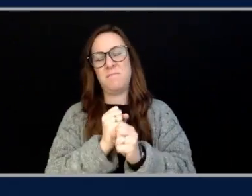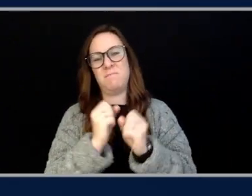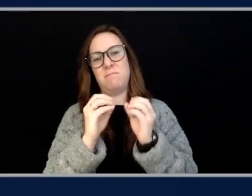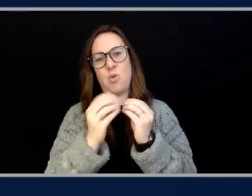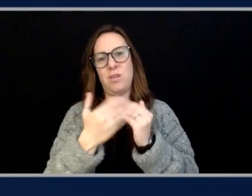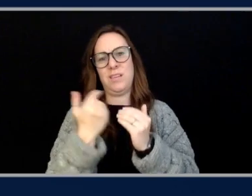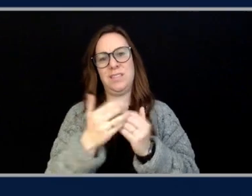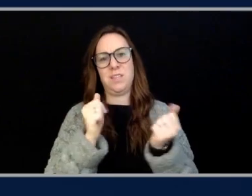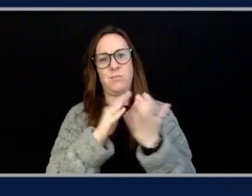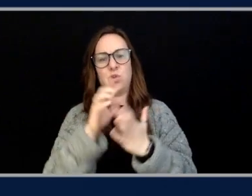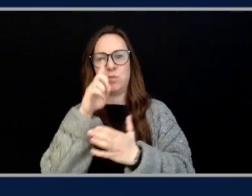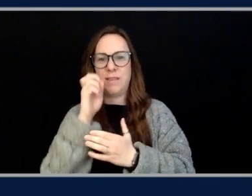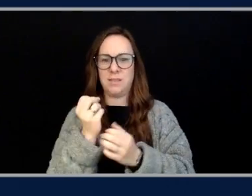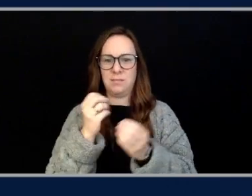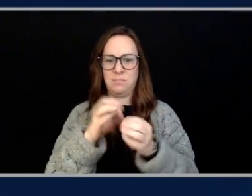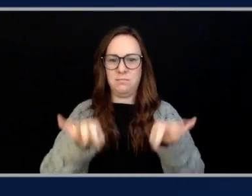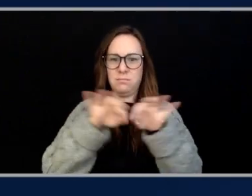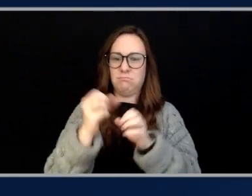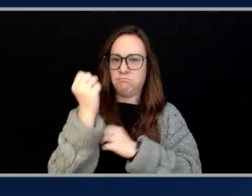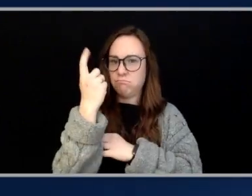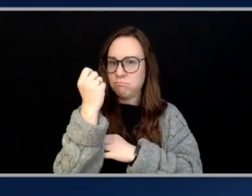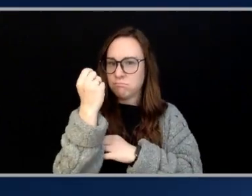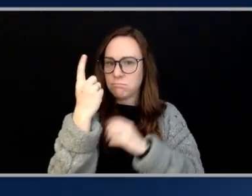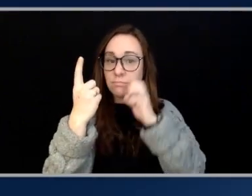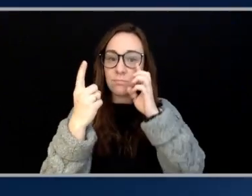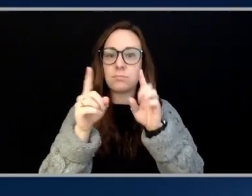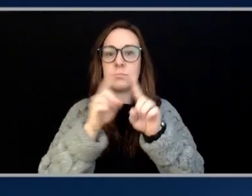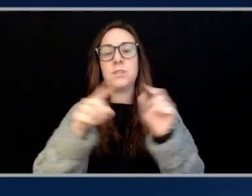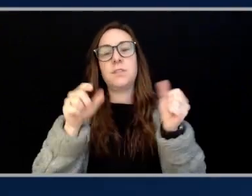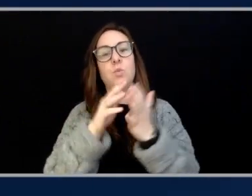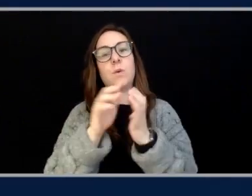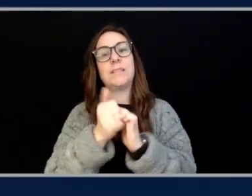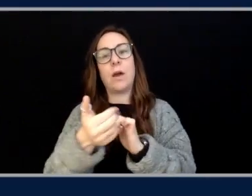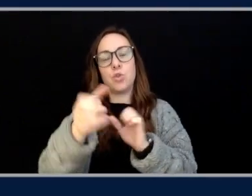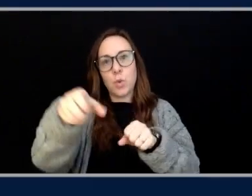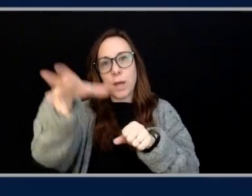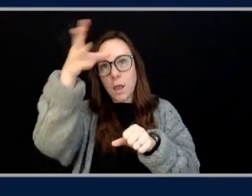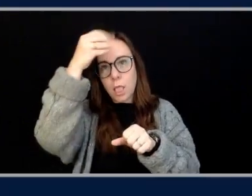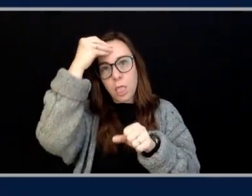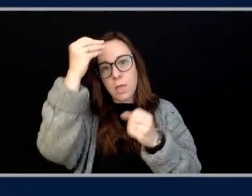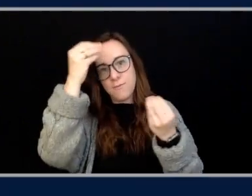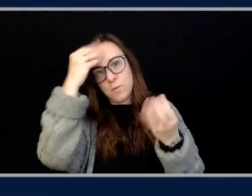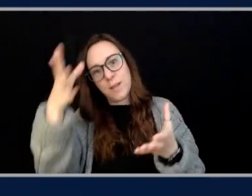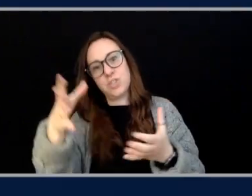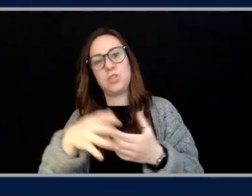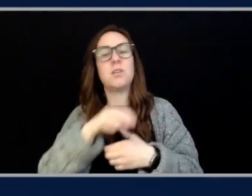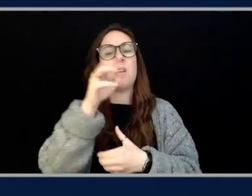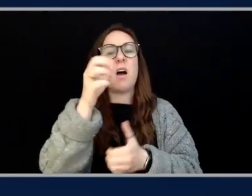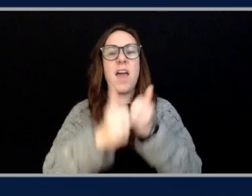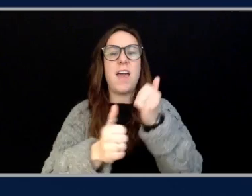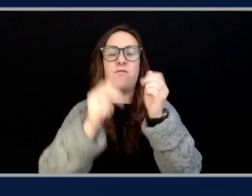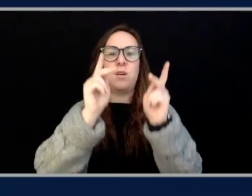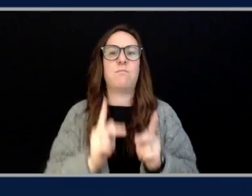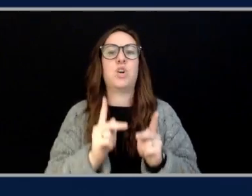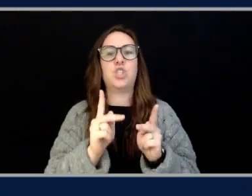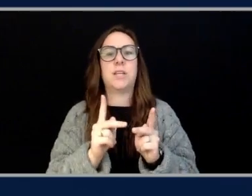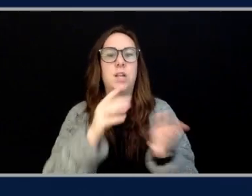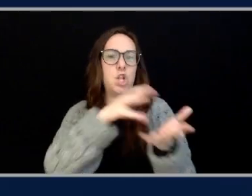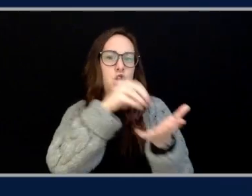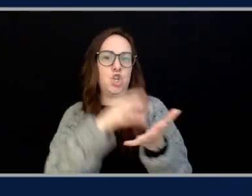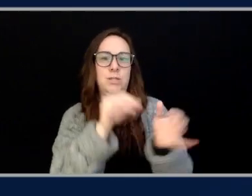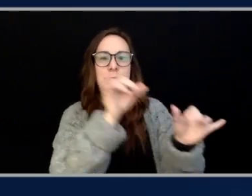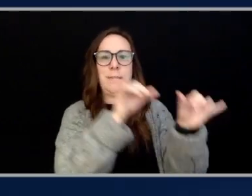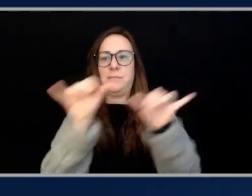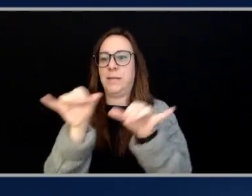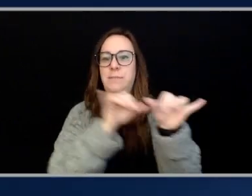understanding there's different ways to absorb information. Right. Not every learner is the same way. I can't